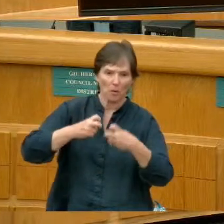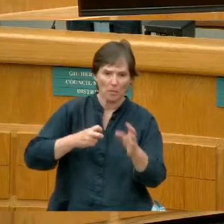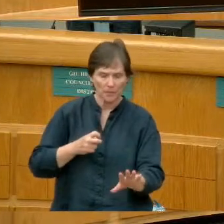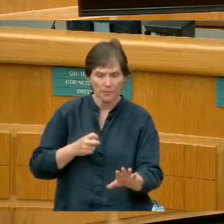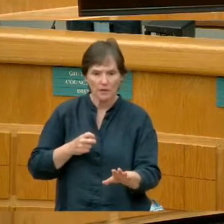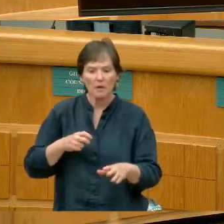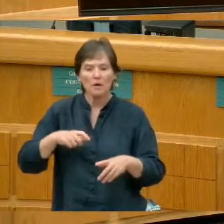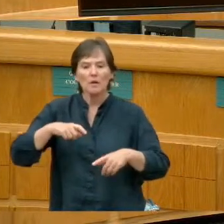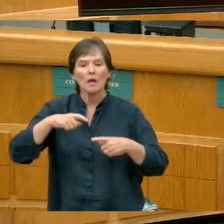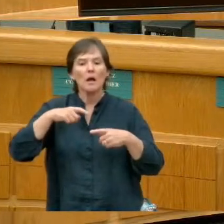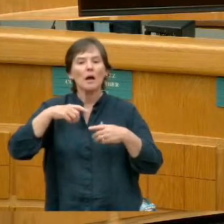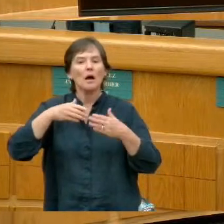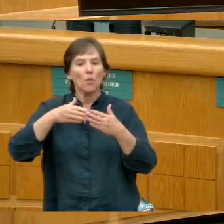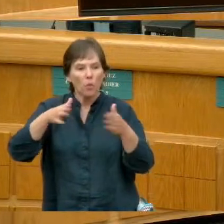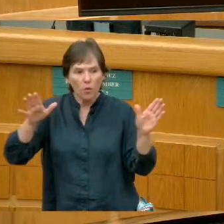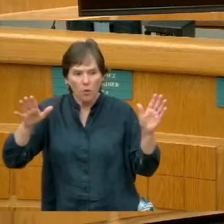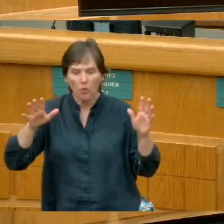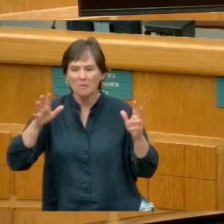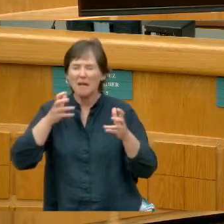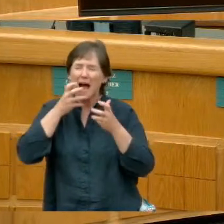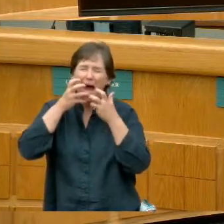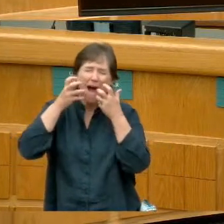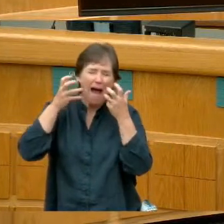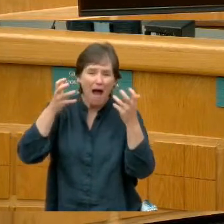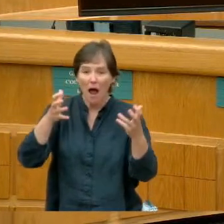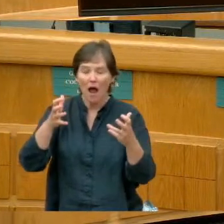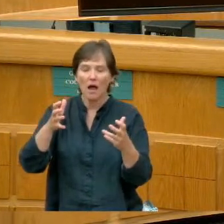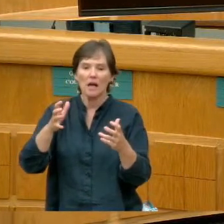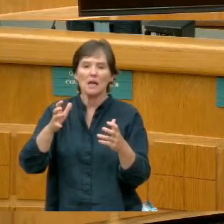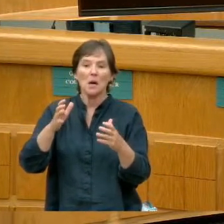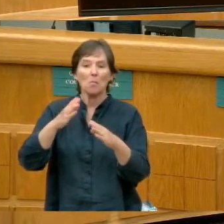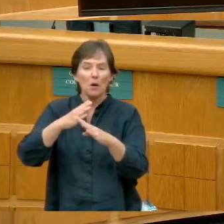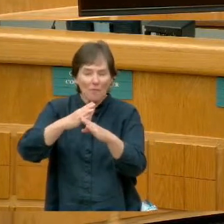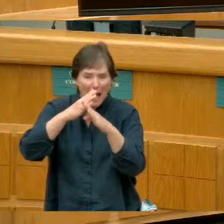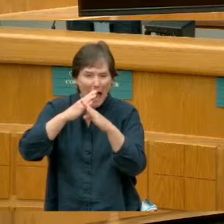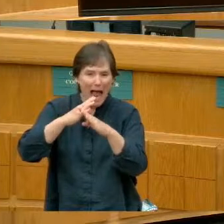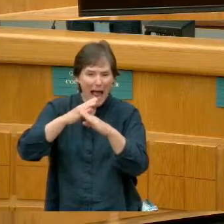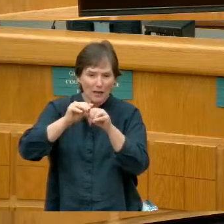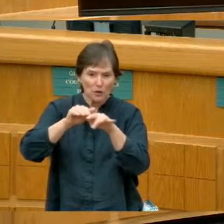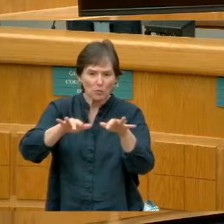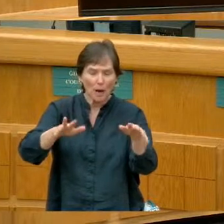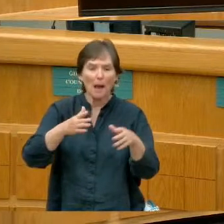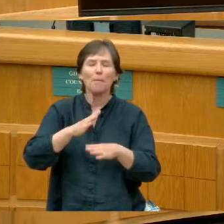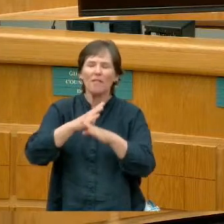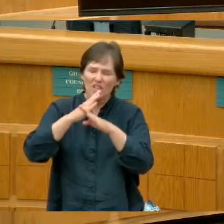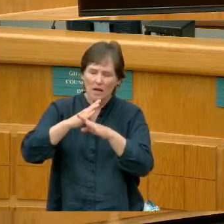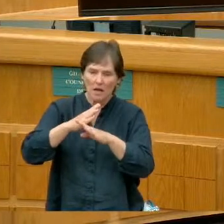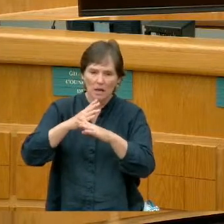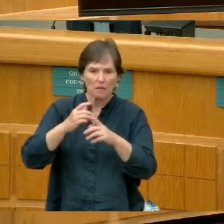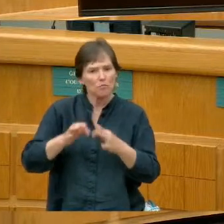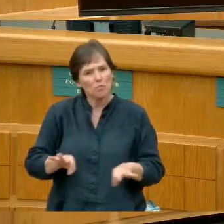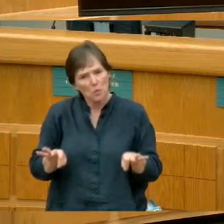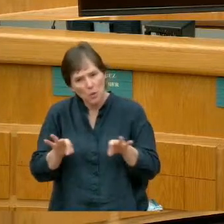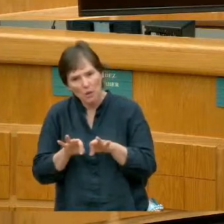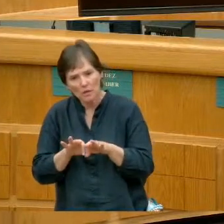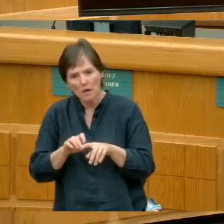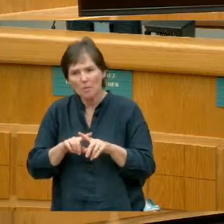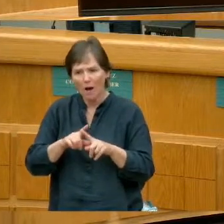screaming prevention messages on the top of our lungs. The public is picking and choosing selectively what they want to